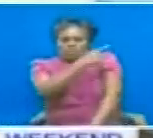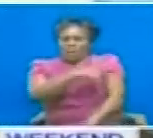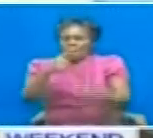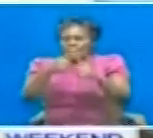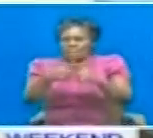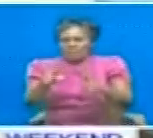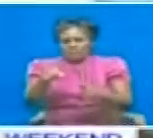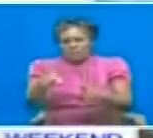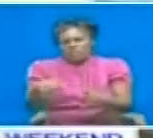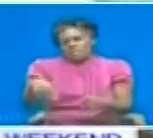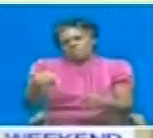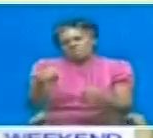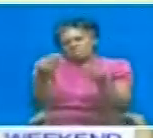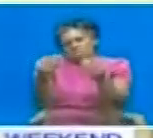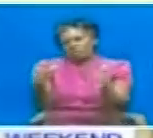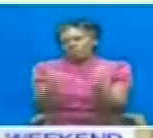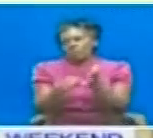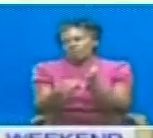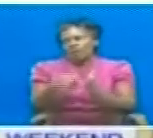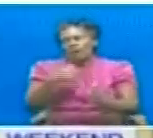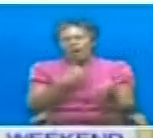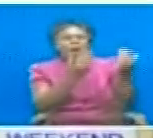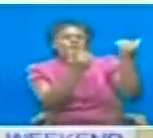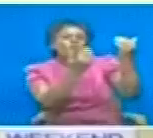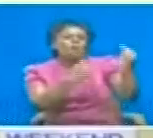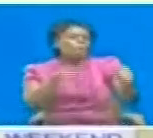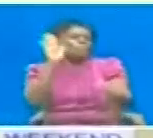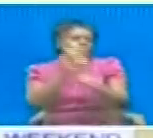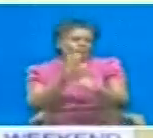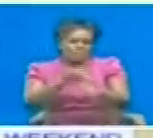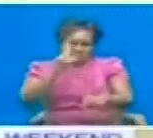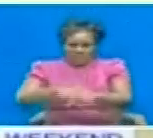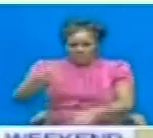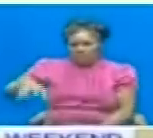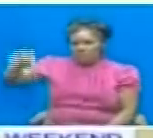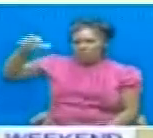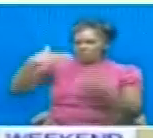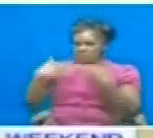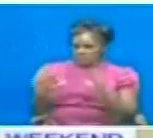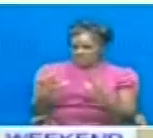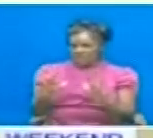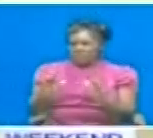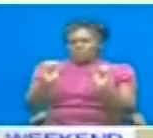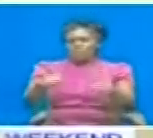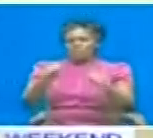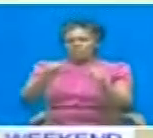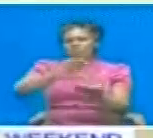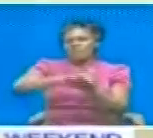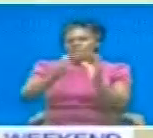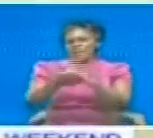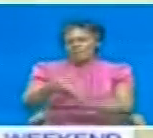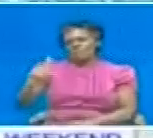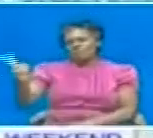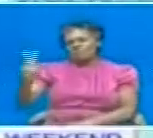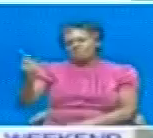is something that is being corrected. Niko na matarajio mazuri, atakapokuwa mkubwa APS kumoja atakuja kuwa kama bibi ya